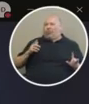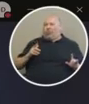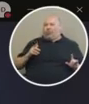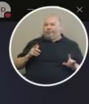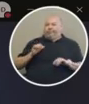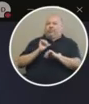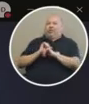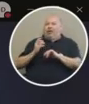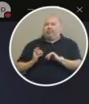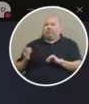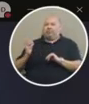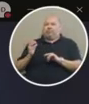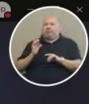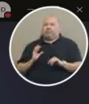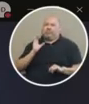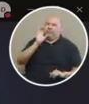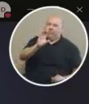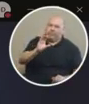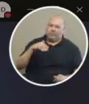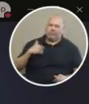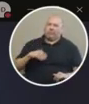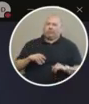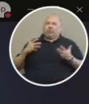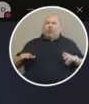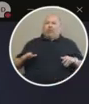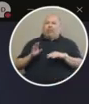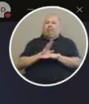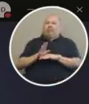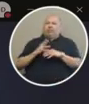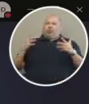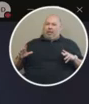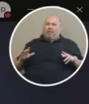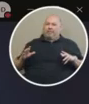task that we're going to add to them in an already difficult and busy time.